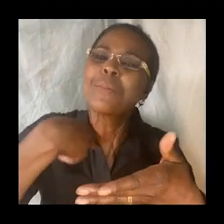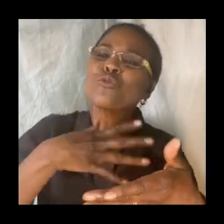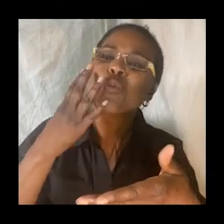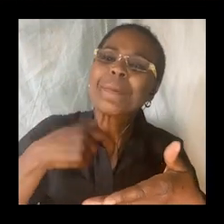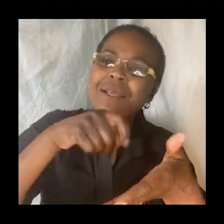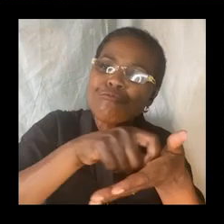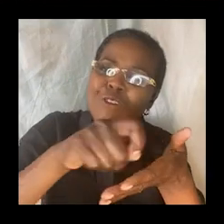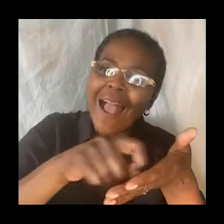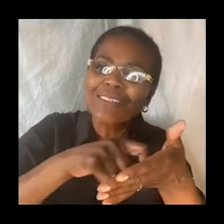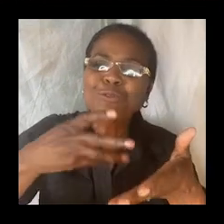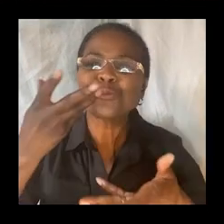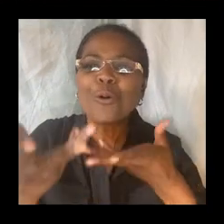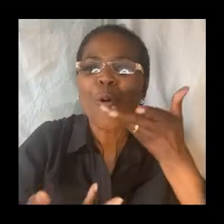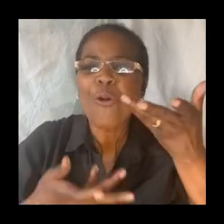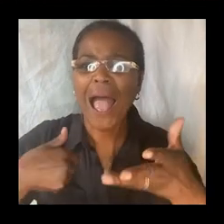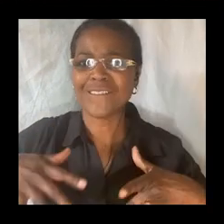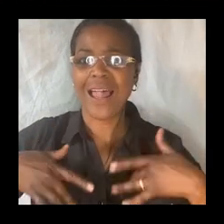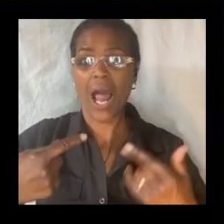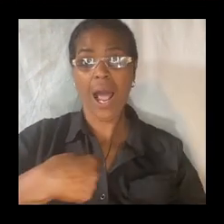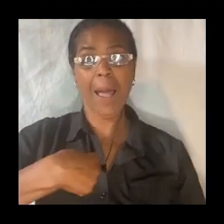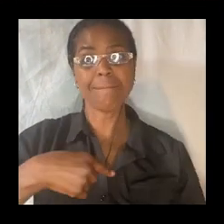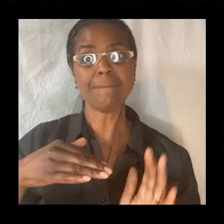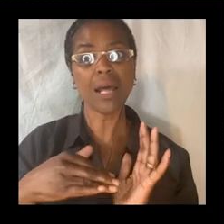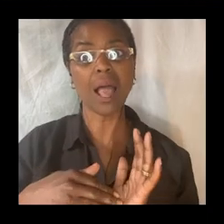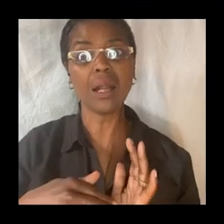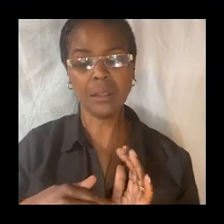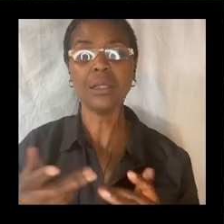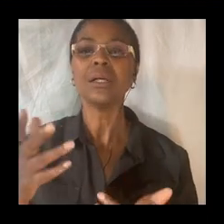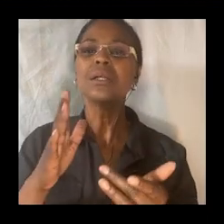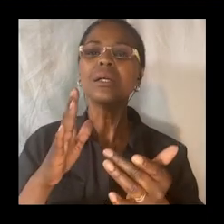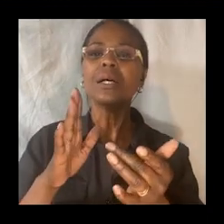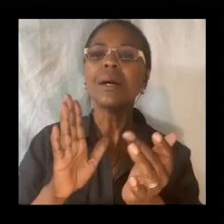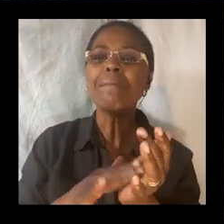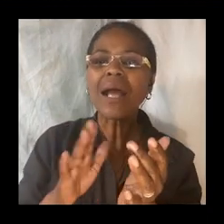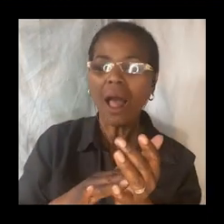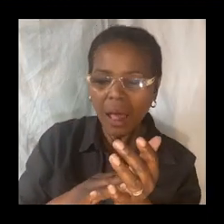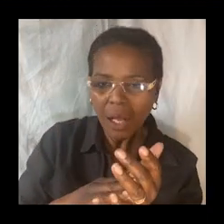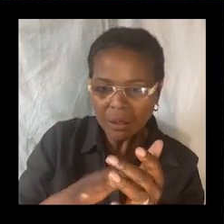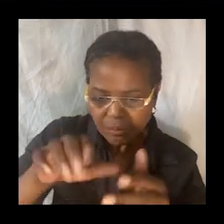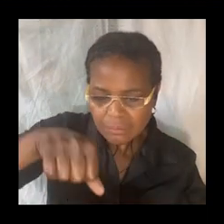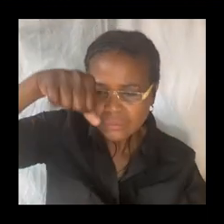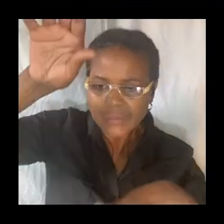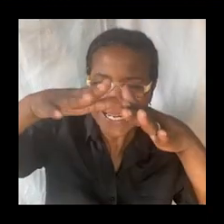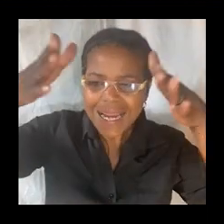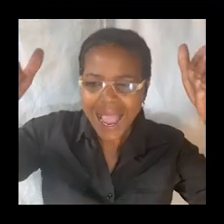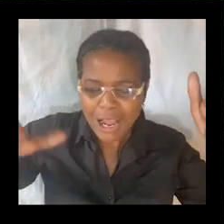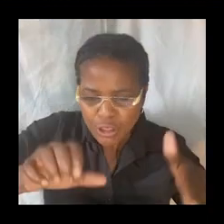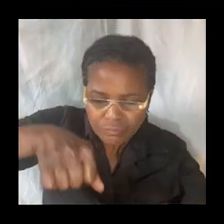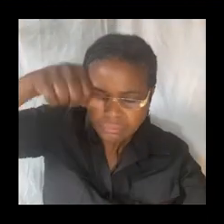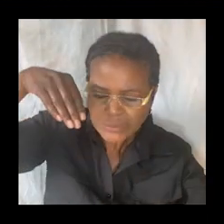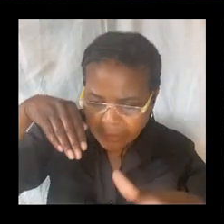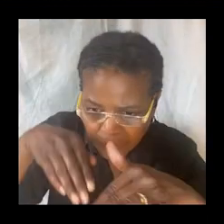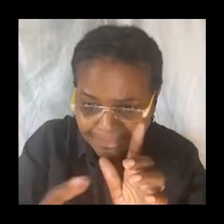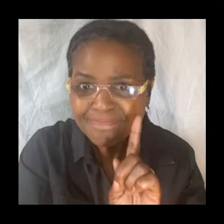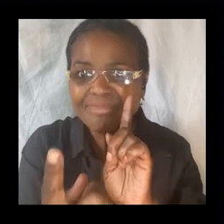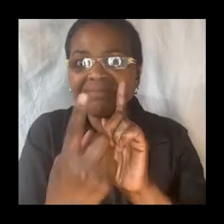felt as if I was in Michael's head, I was Michael. And when Michael discovers Skellig for the first time, he goes into the garage and he goes through